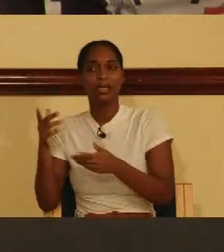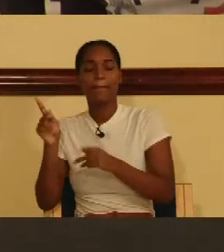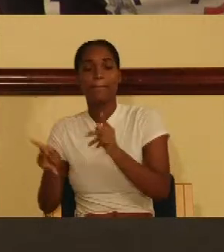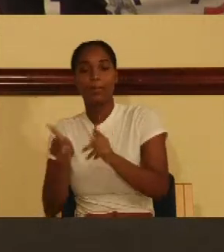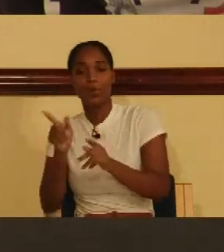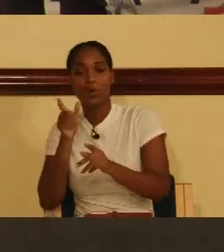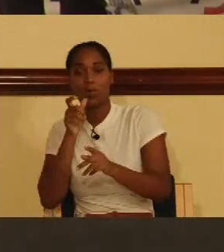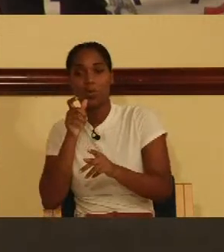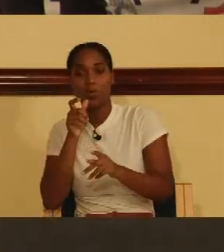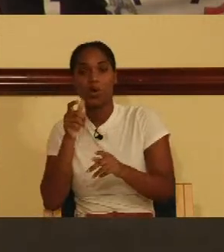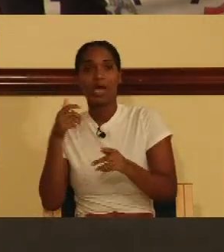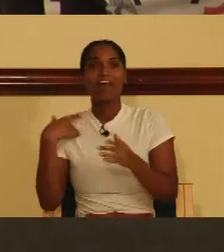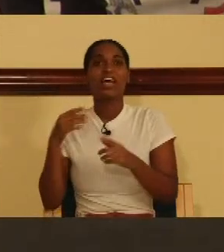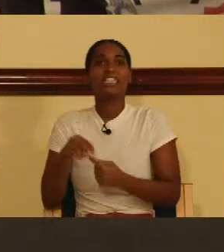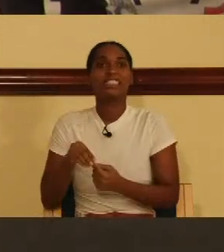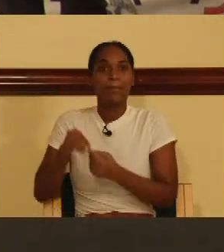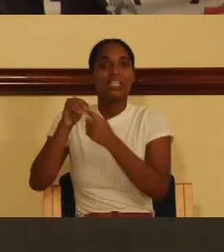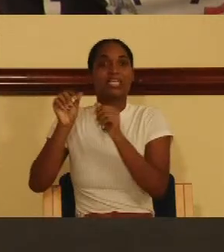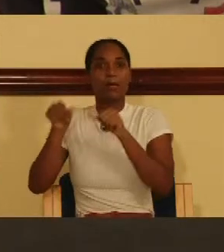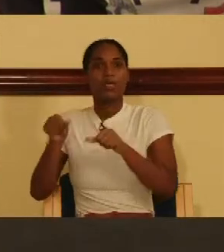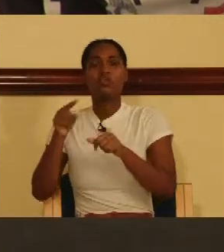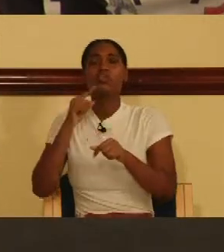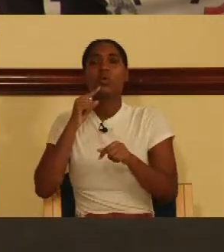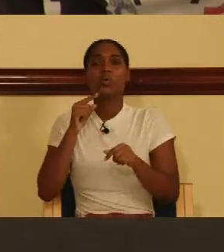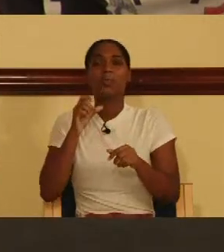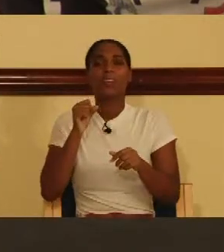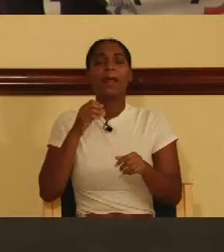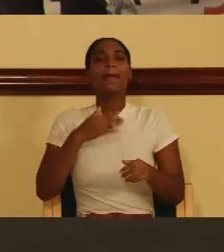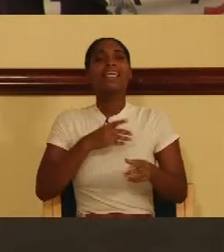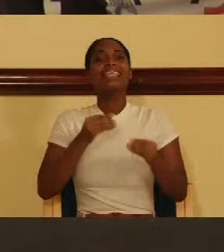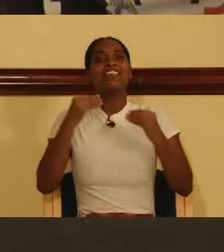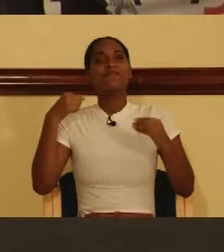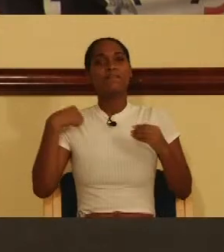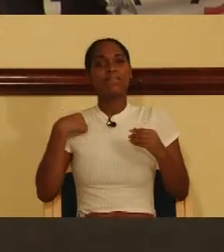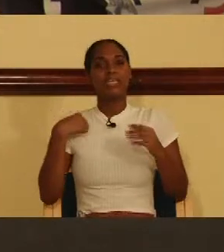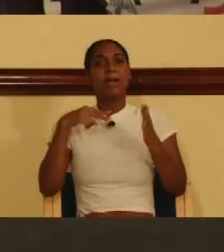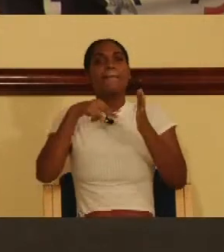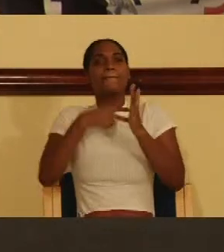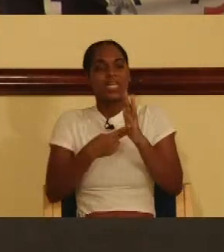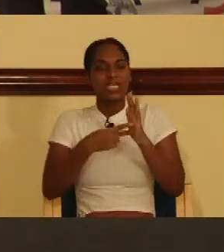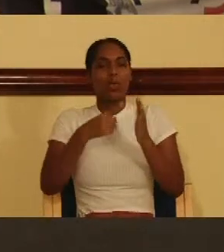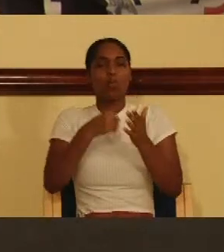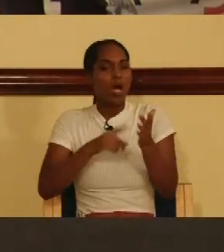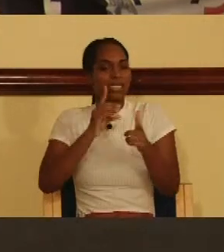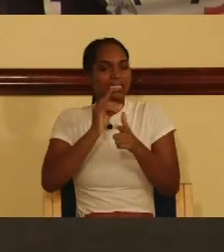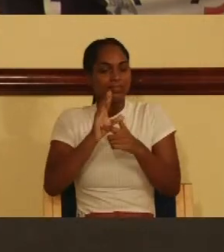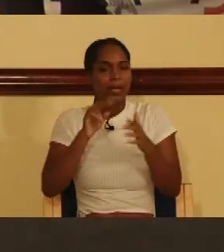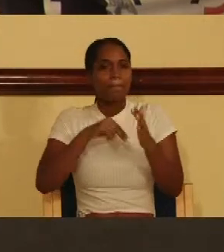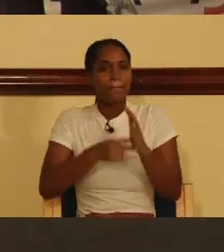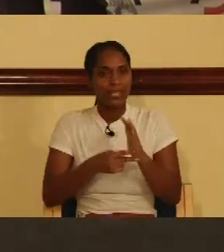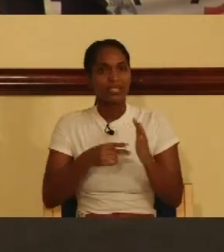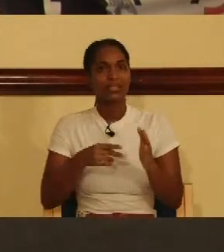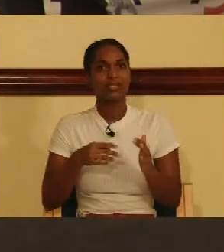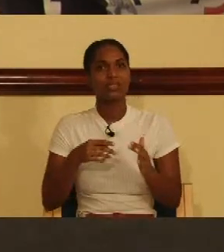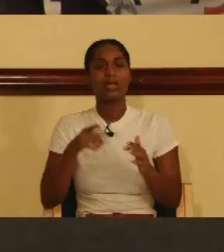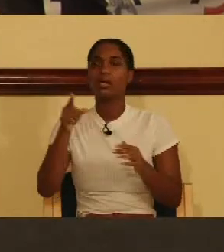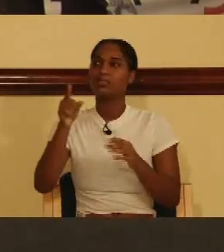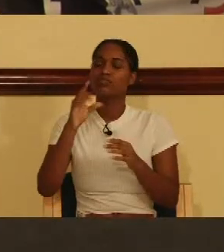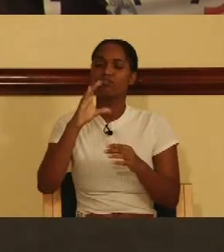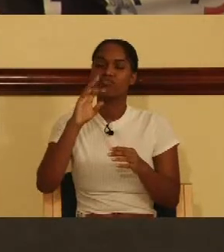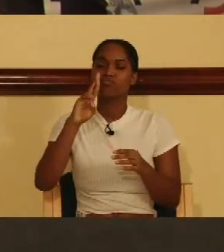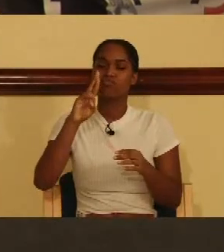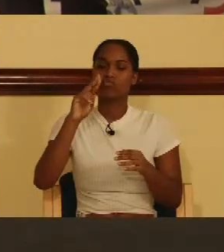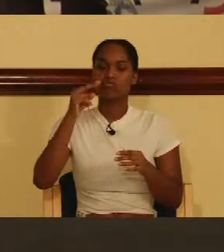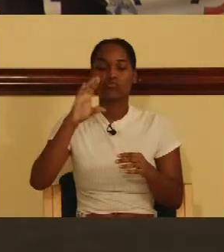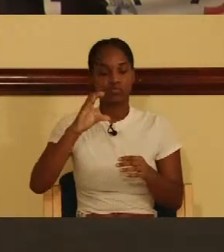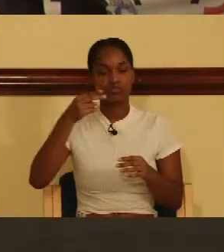are gifted, and so define a disability for me. And we talk about a spectrum for some disabilities and so on. But Christine, how